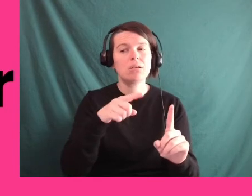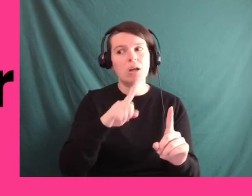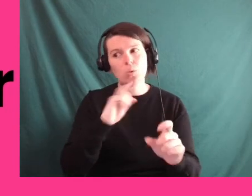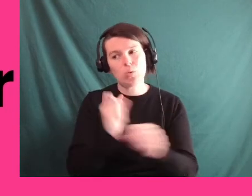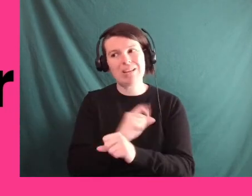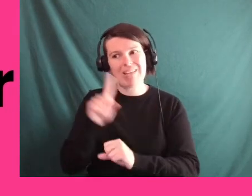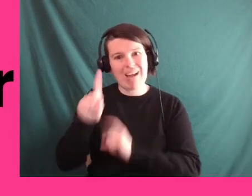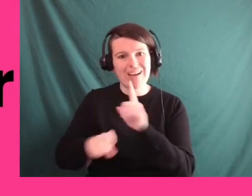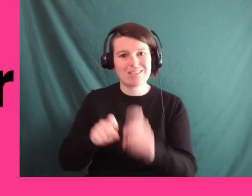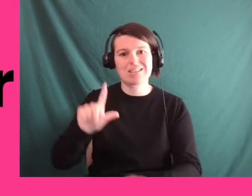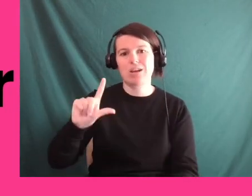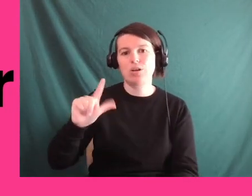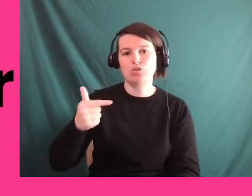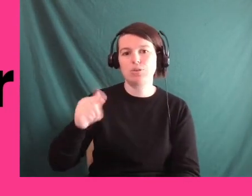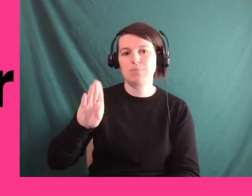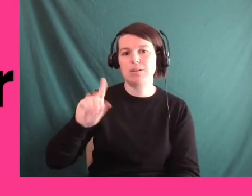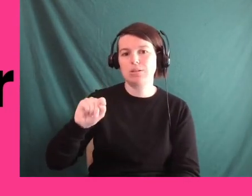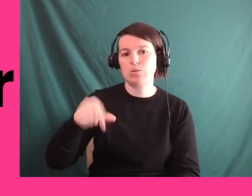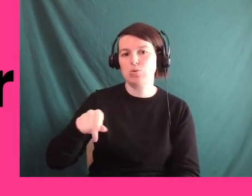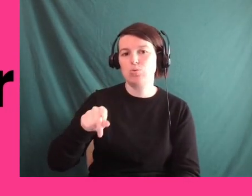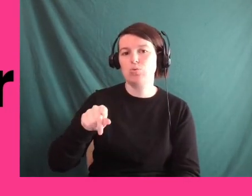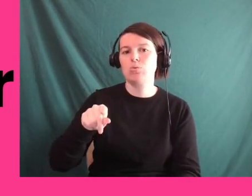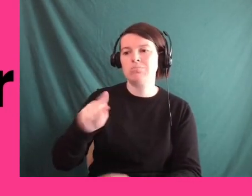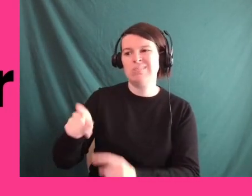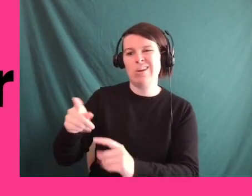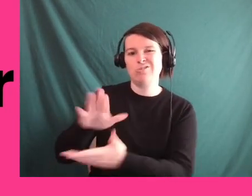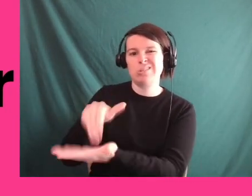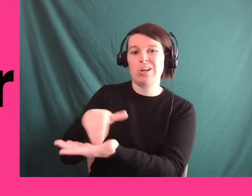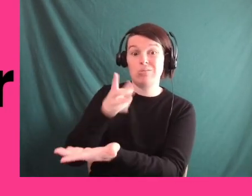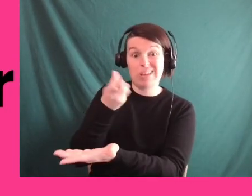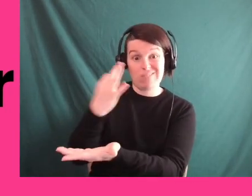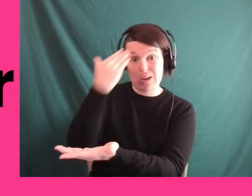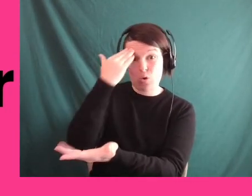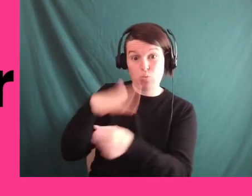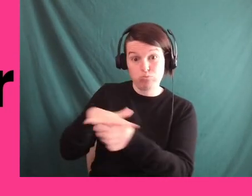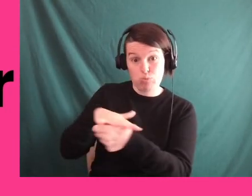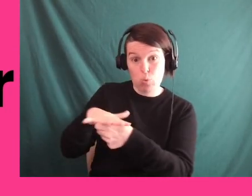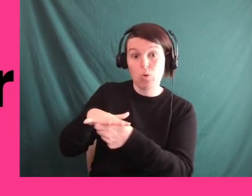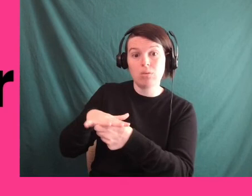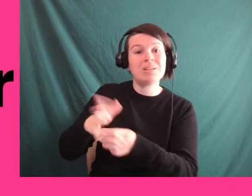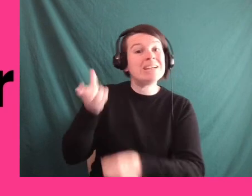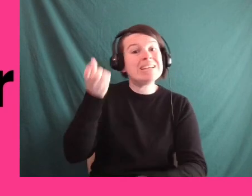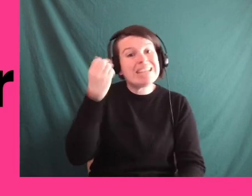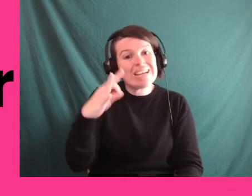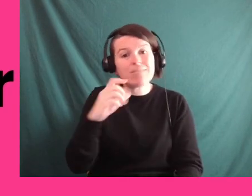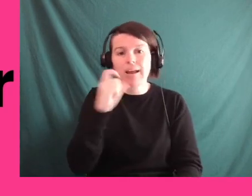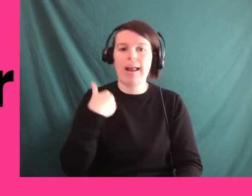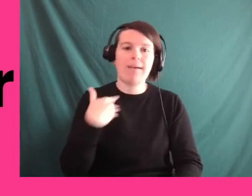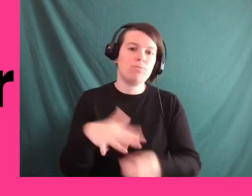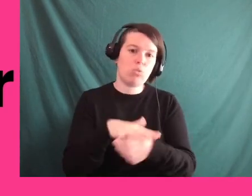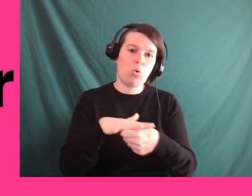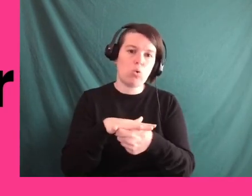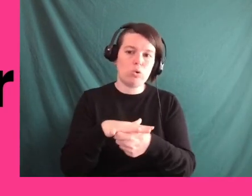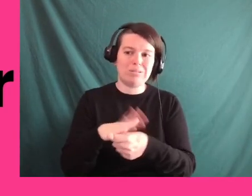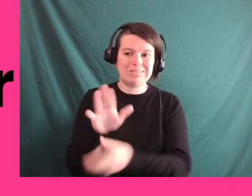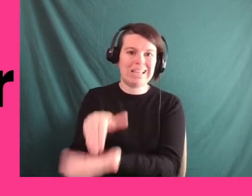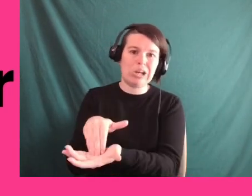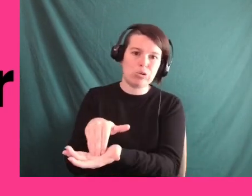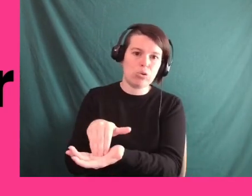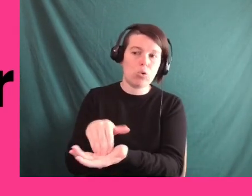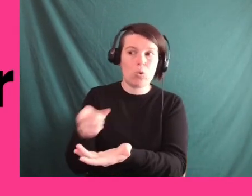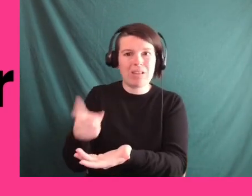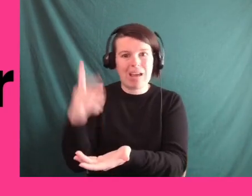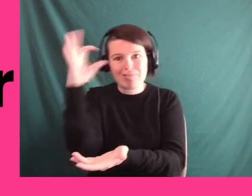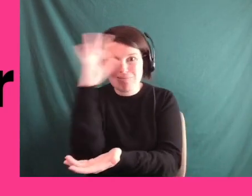local LGBTQ center if they know any nearby. And if you don't have a local LGBT center or they don't know